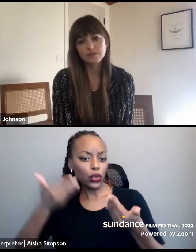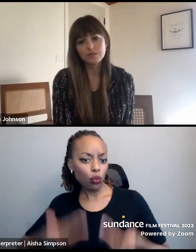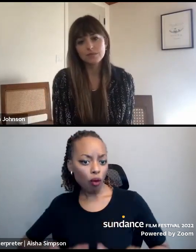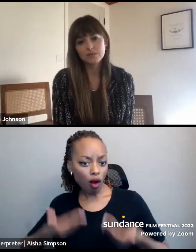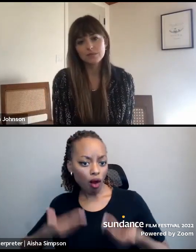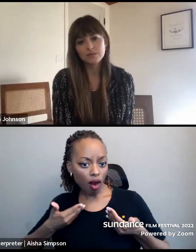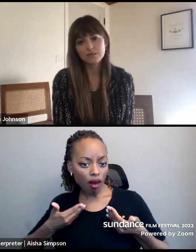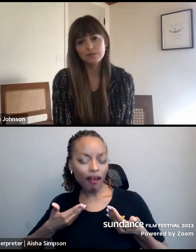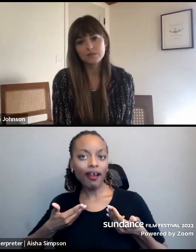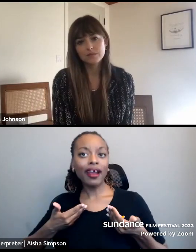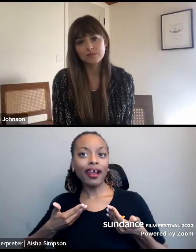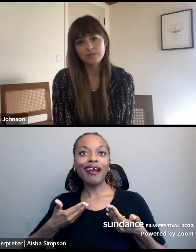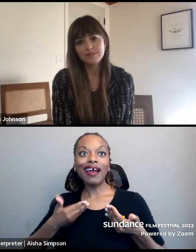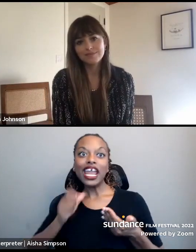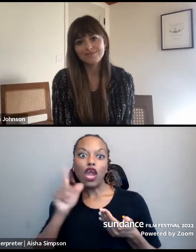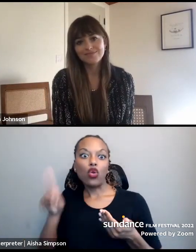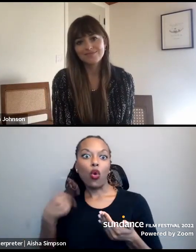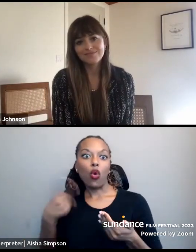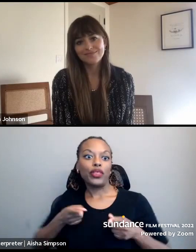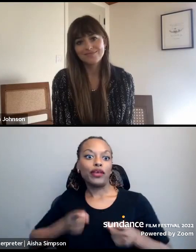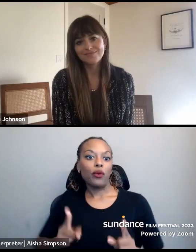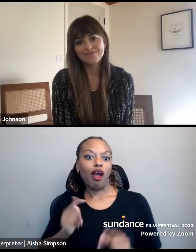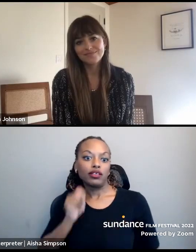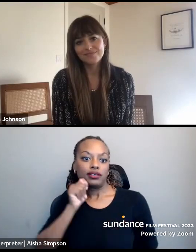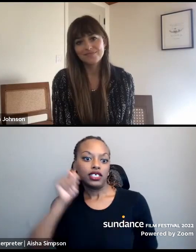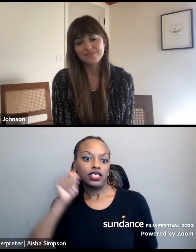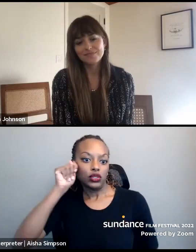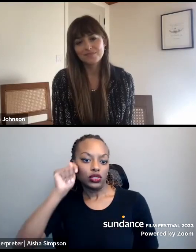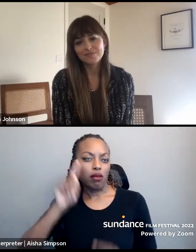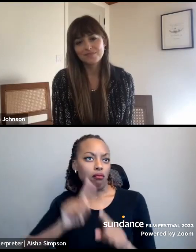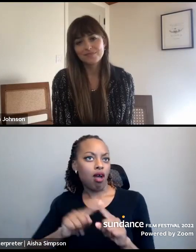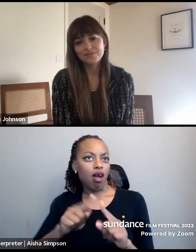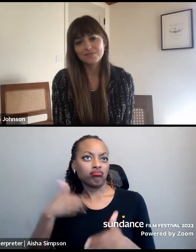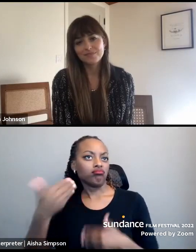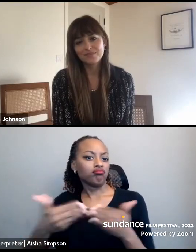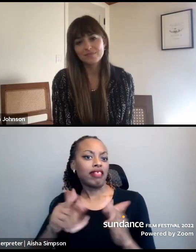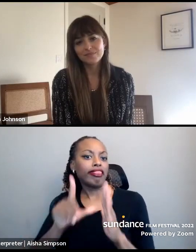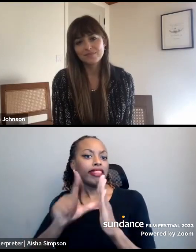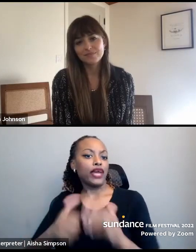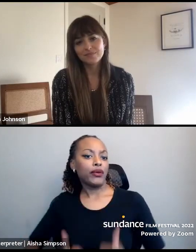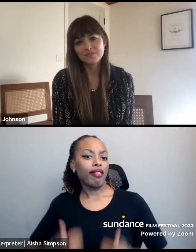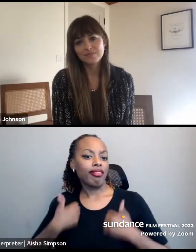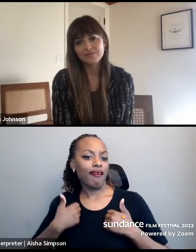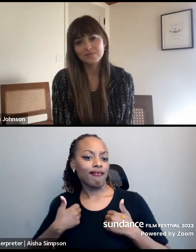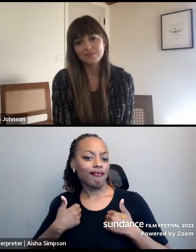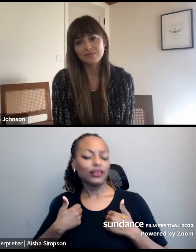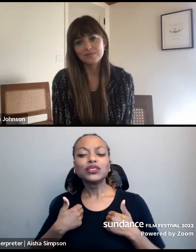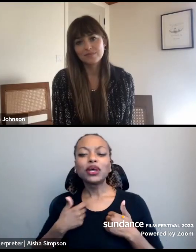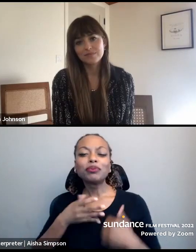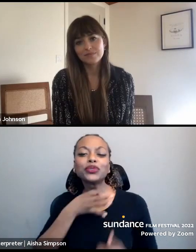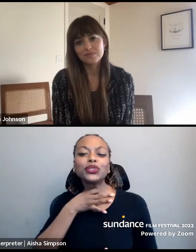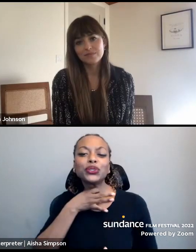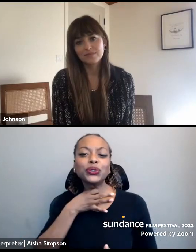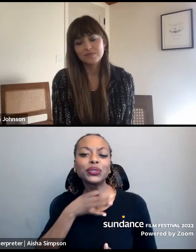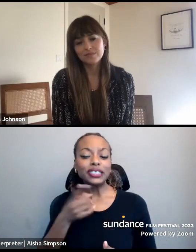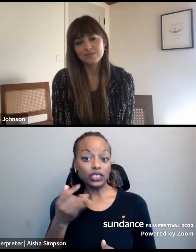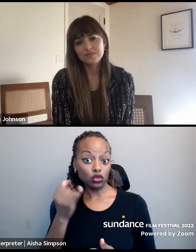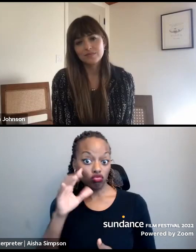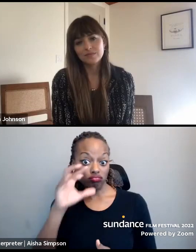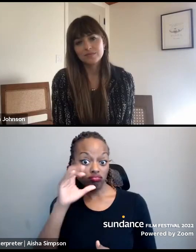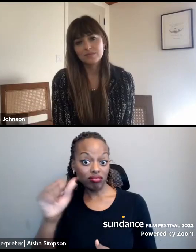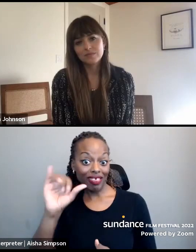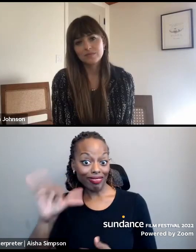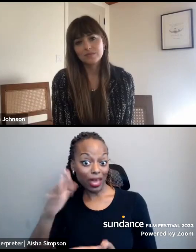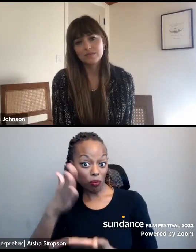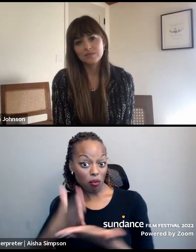like being a teenager. And I was curious about that, watching both those films, Dakota. What drew you to that element, and if there are things that you feel